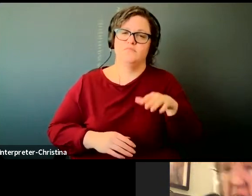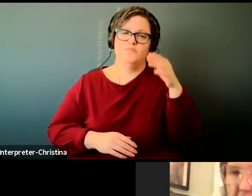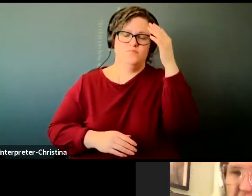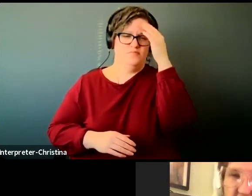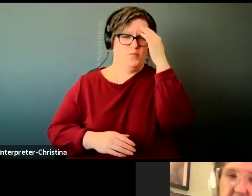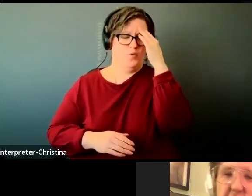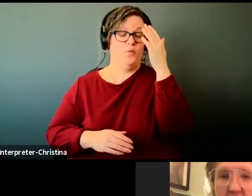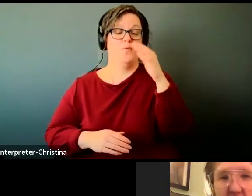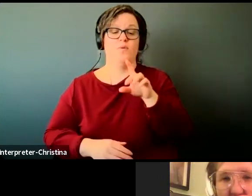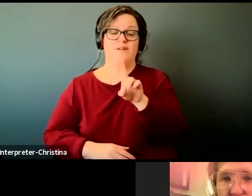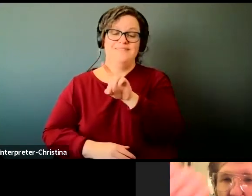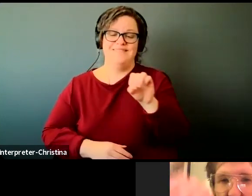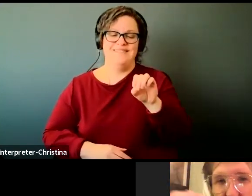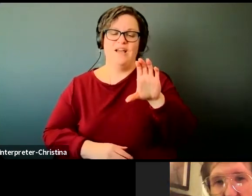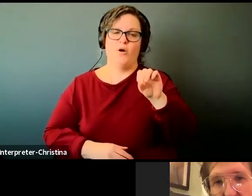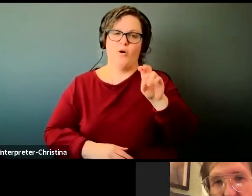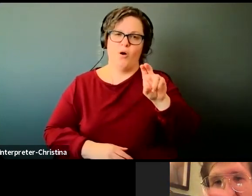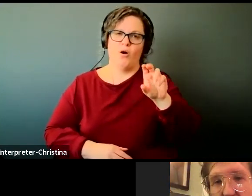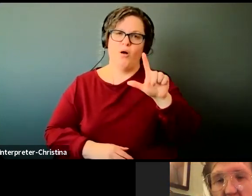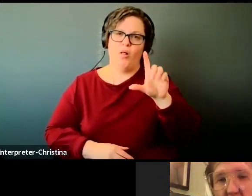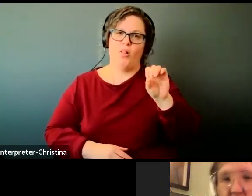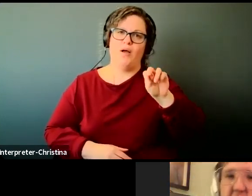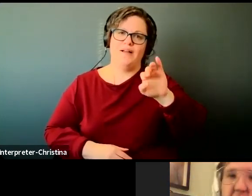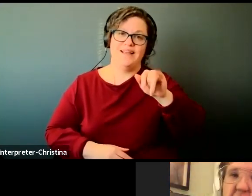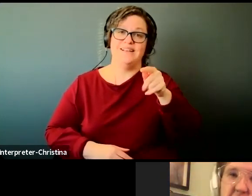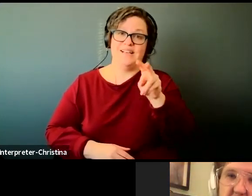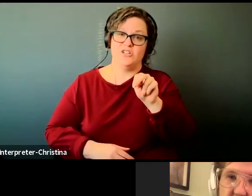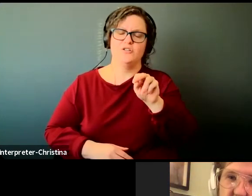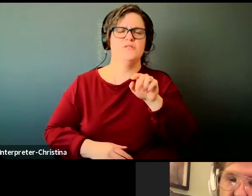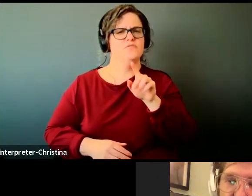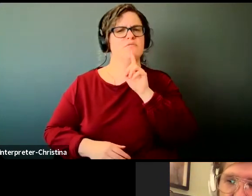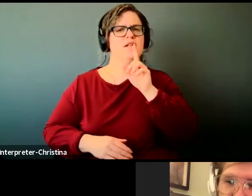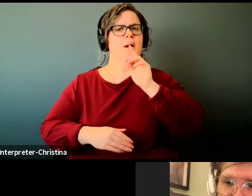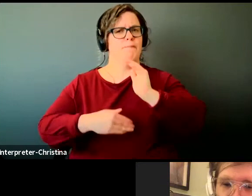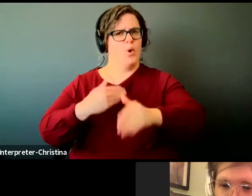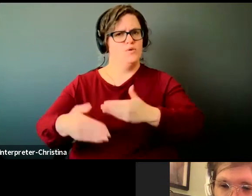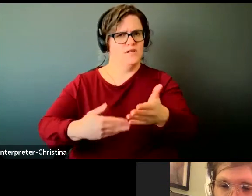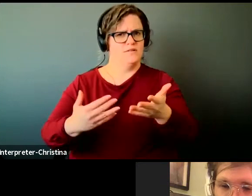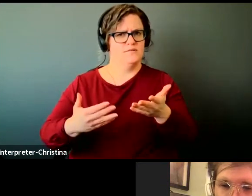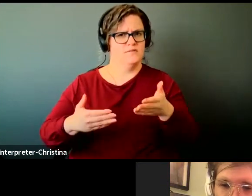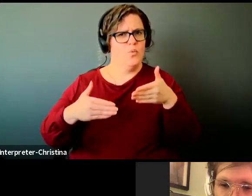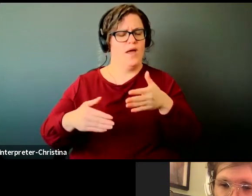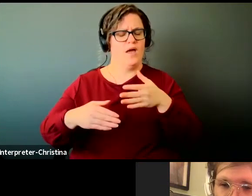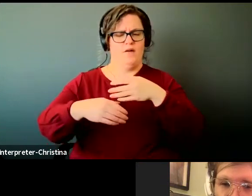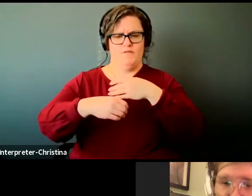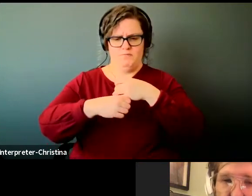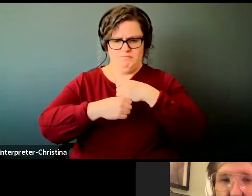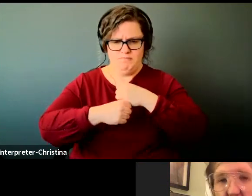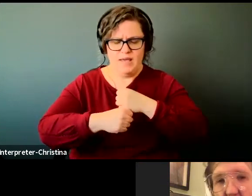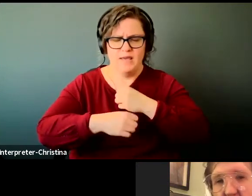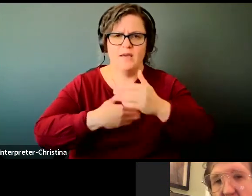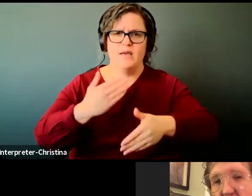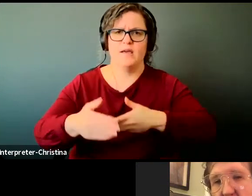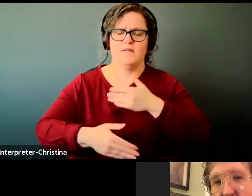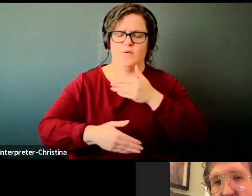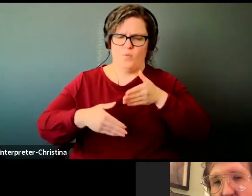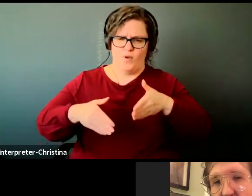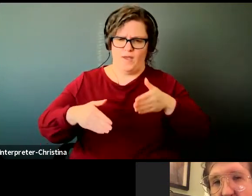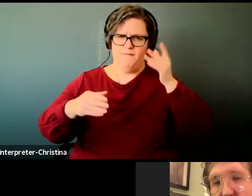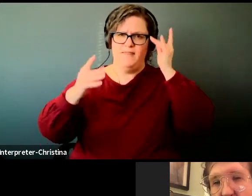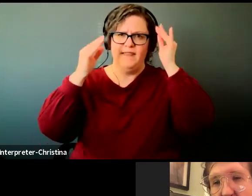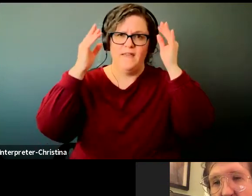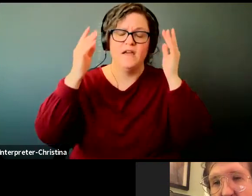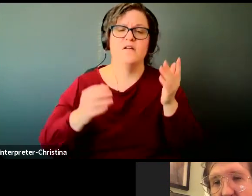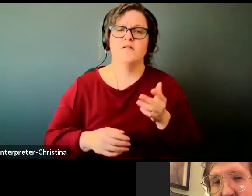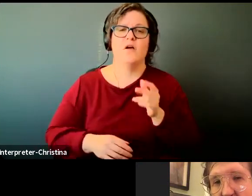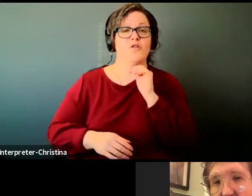process, as a way of making, as a way of thinking, is a continuous ongoing process that I think every single one of